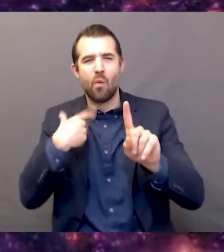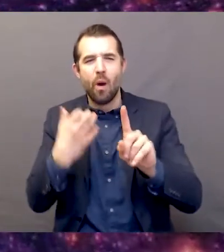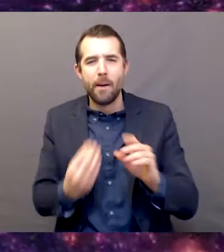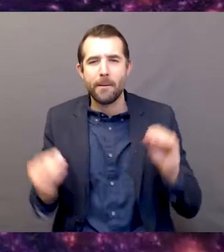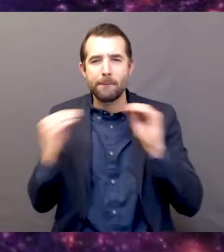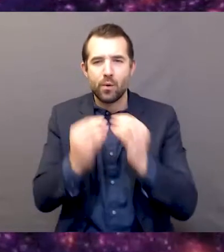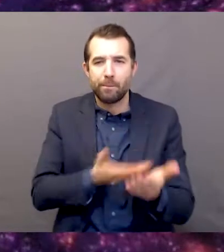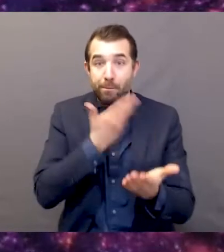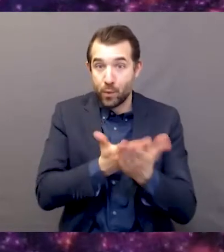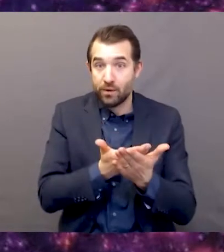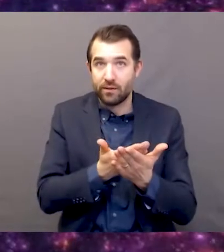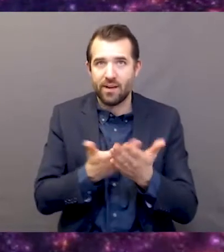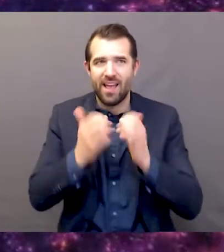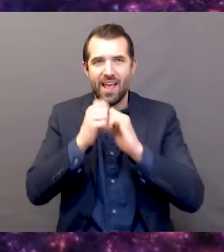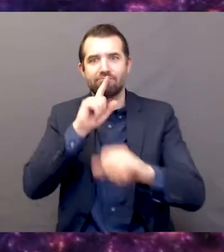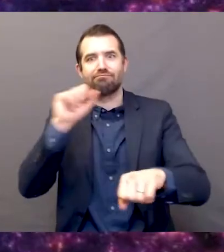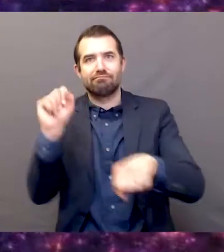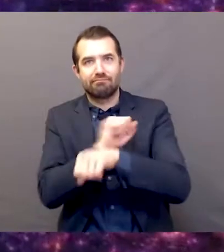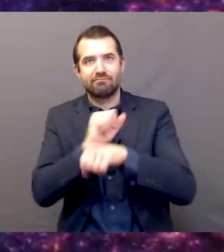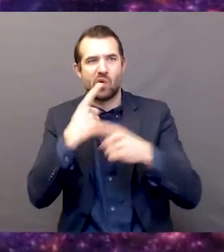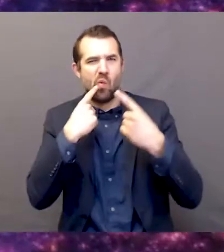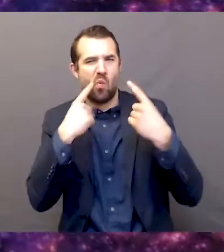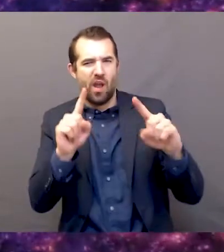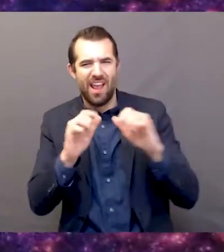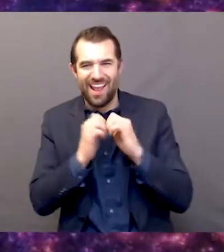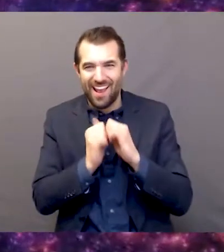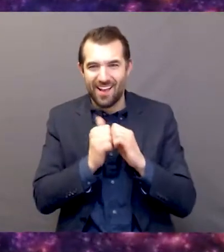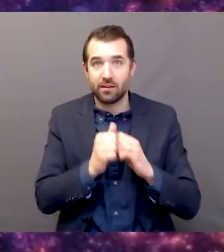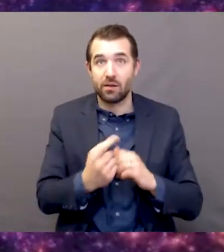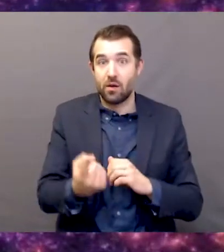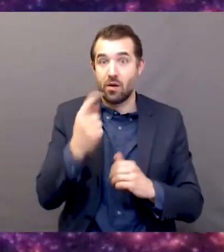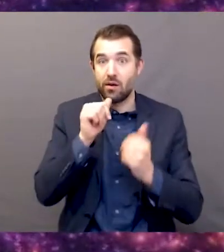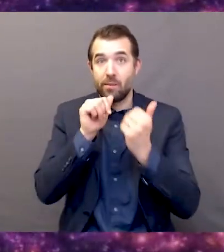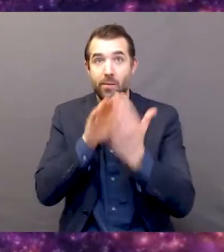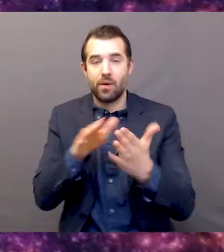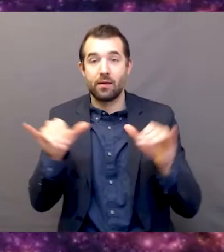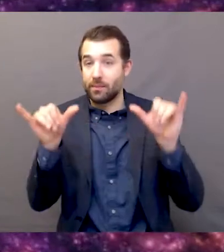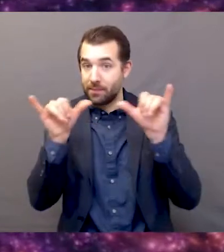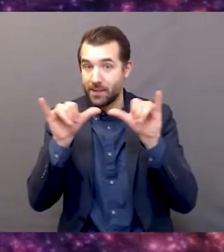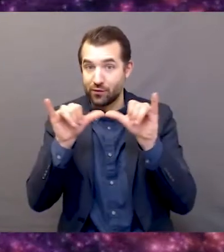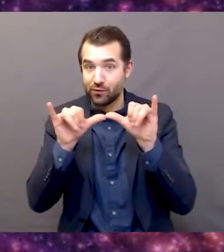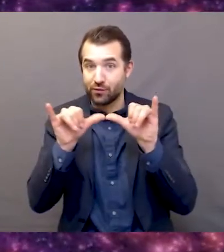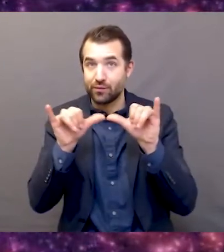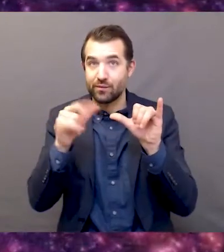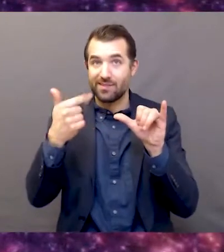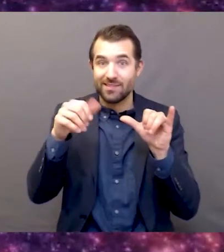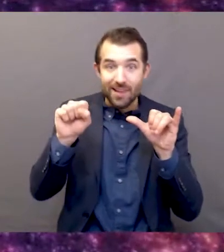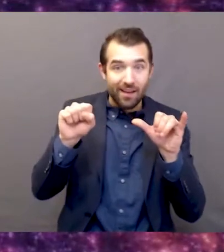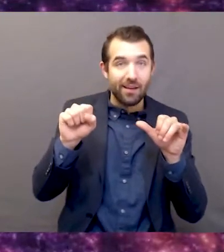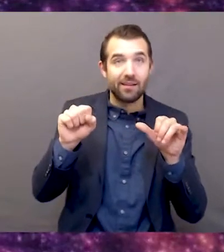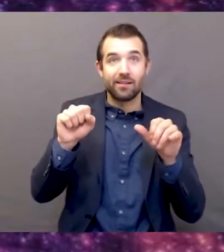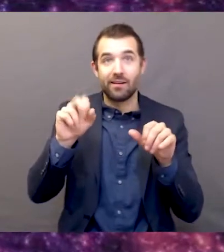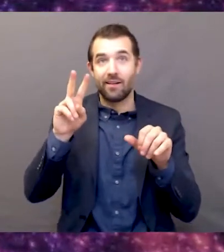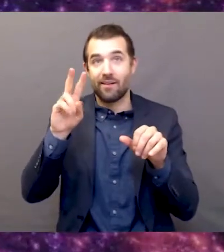get more evidence to prove exactly how this is working. And one way to do that would be to measure the gas velocities around the bubble, behind